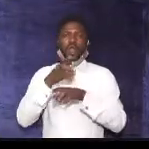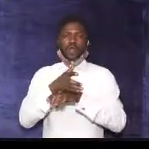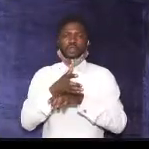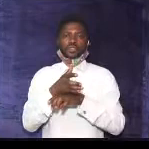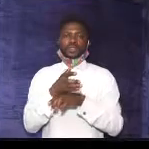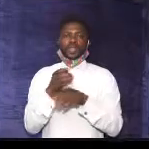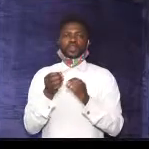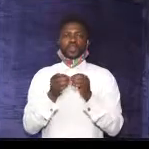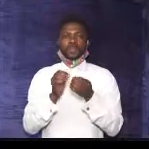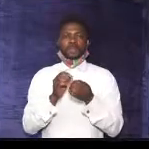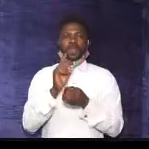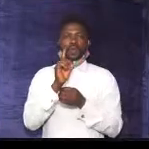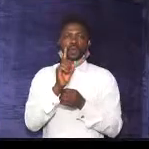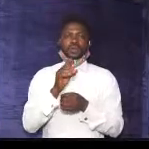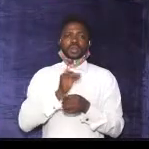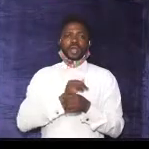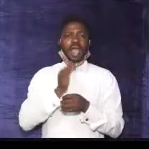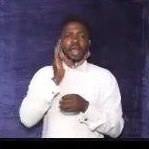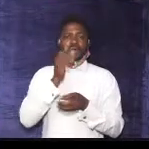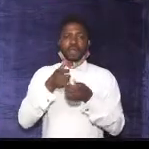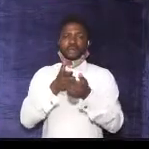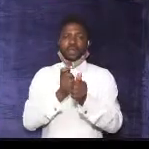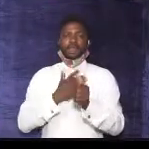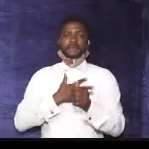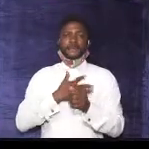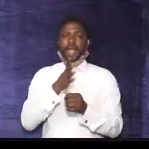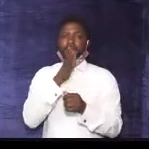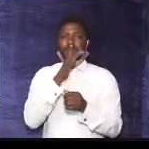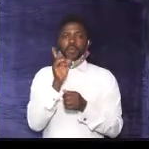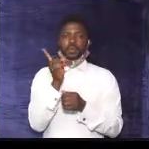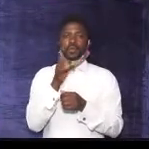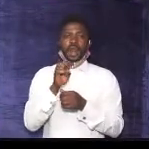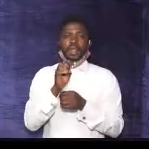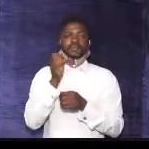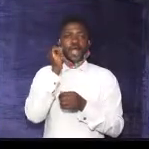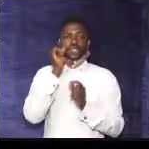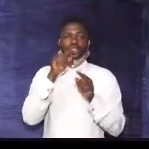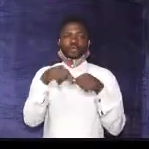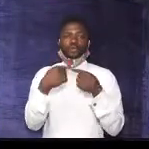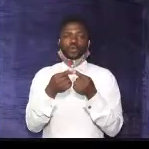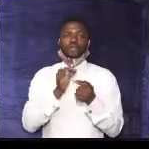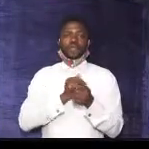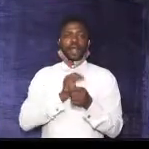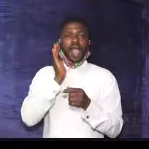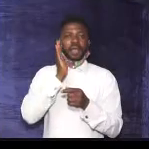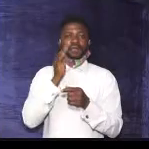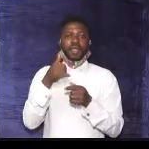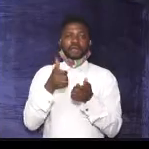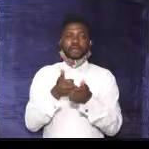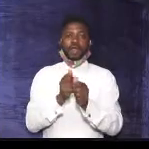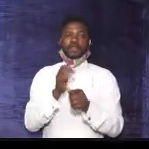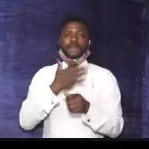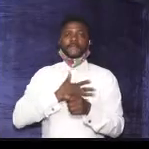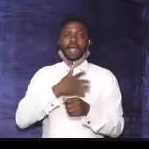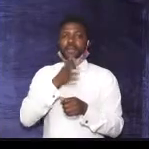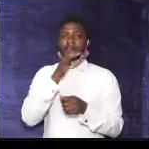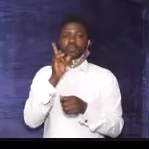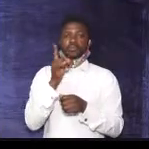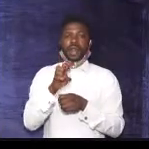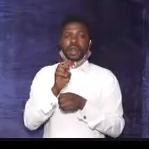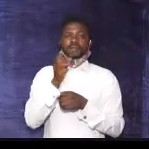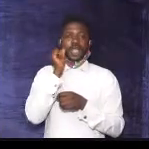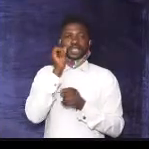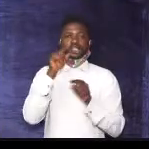or cause. 1. I will follow my mom wherever she goes. I will follow my